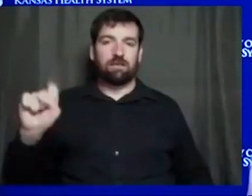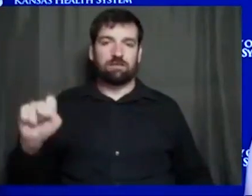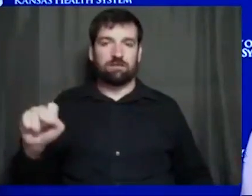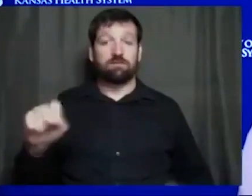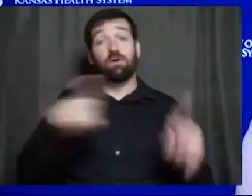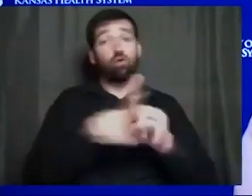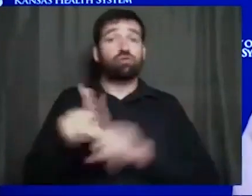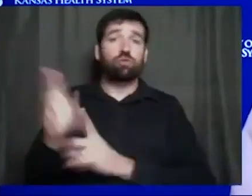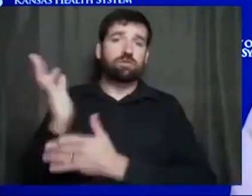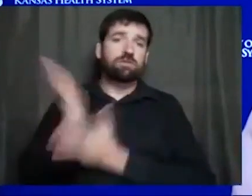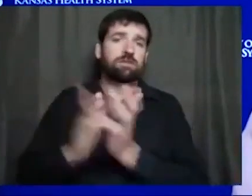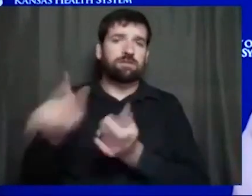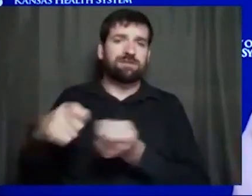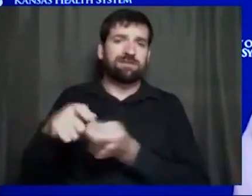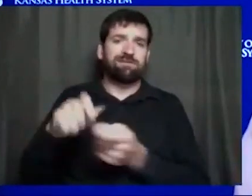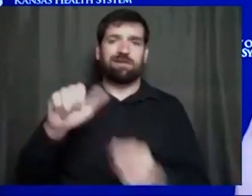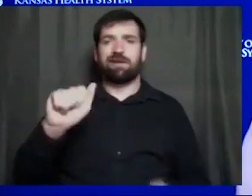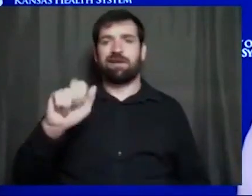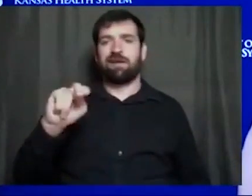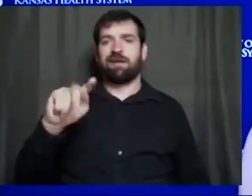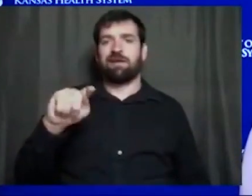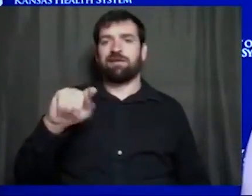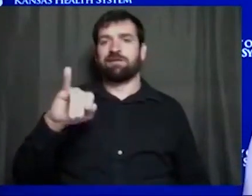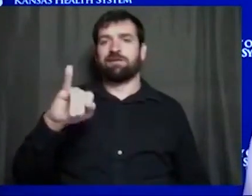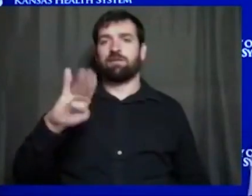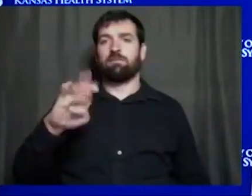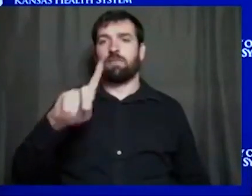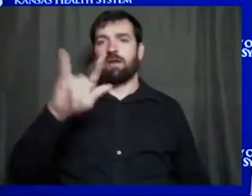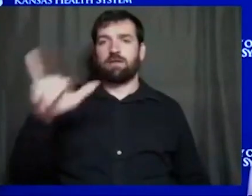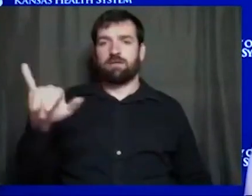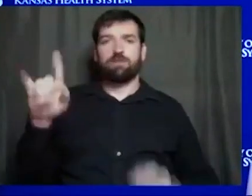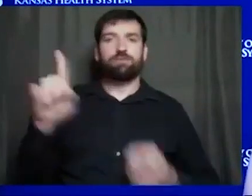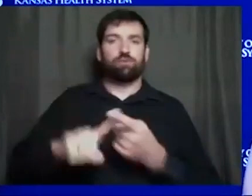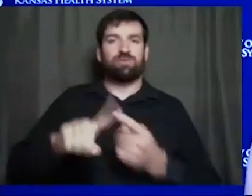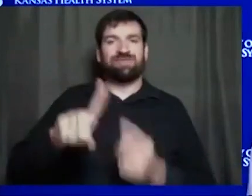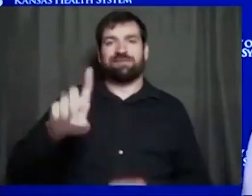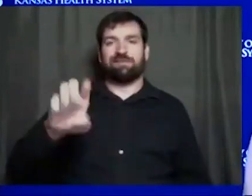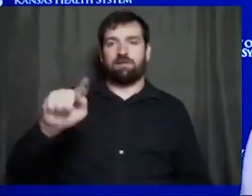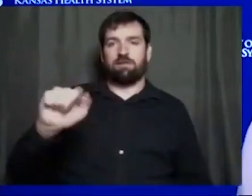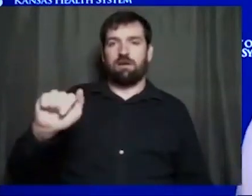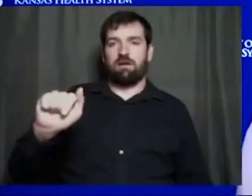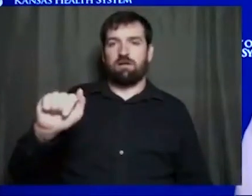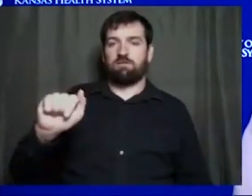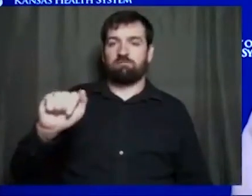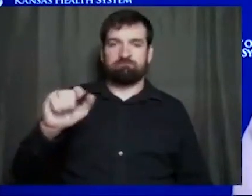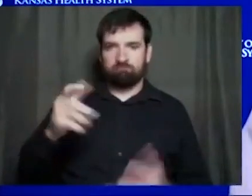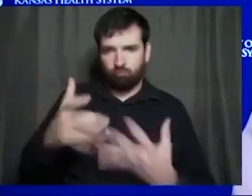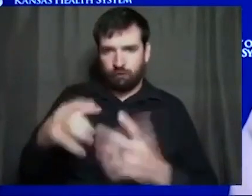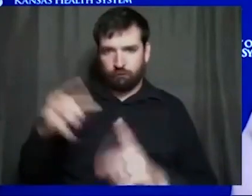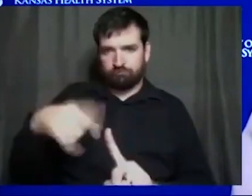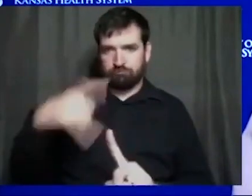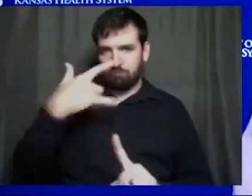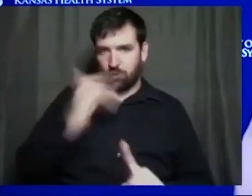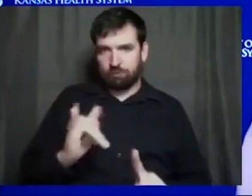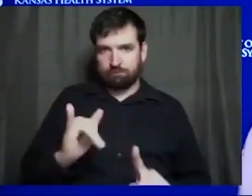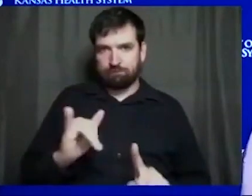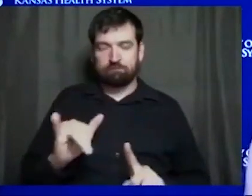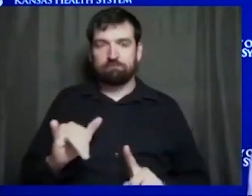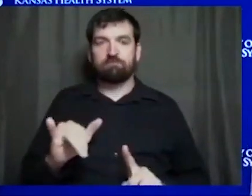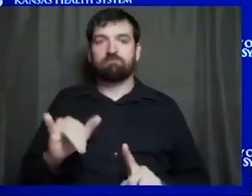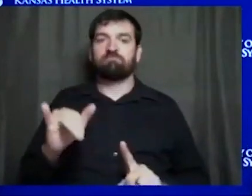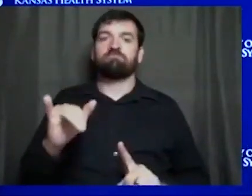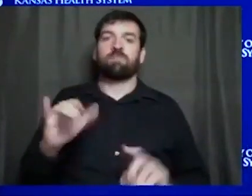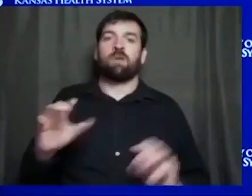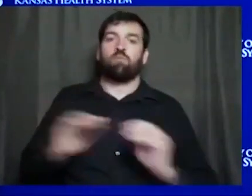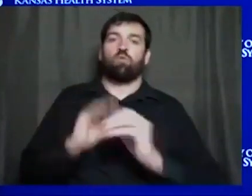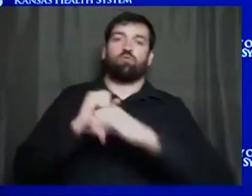specific antibodies toward Delta itself for whatever that may mean and offering protection later on. But